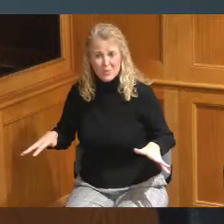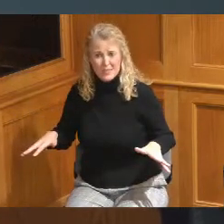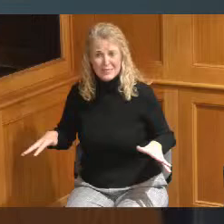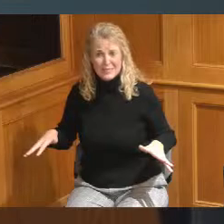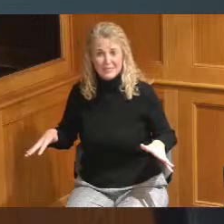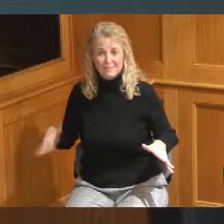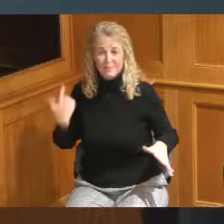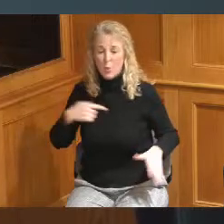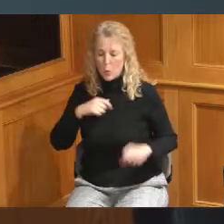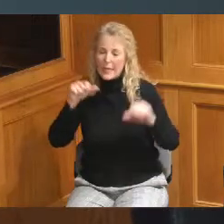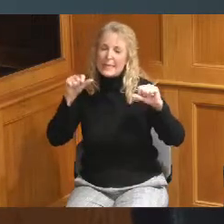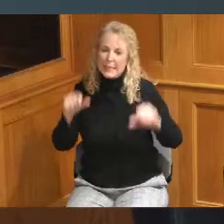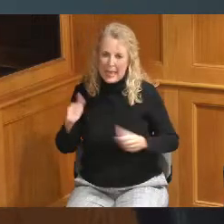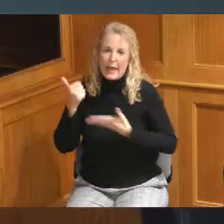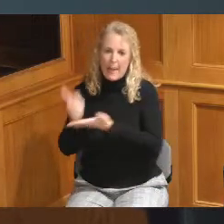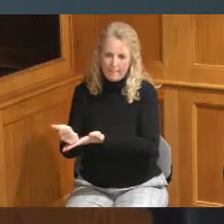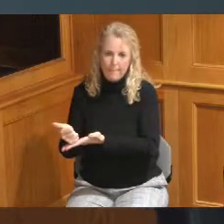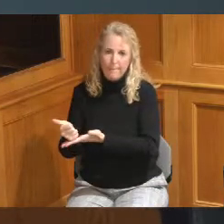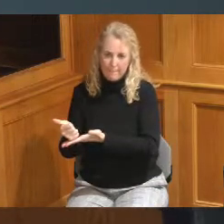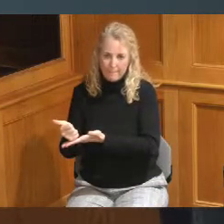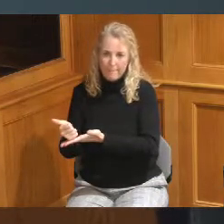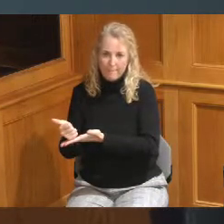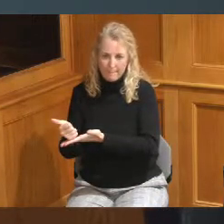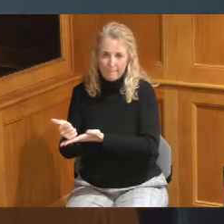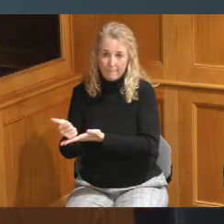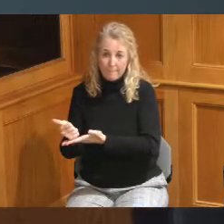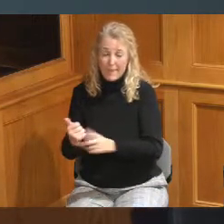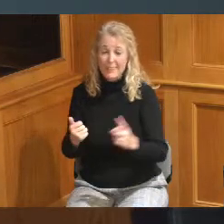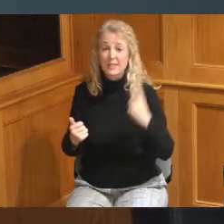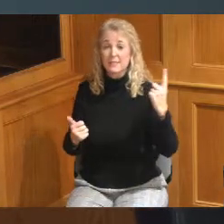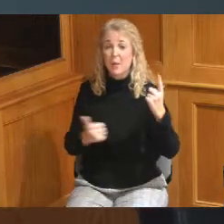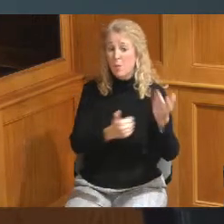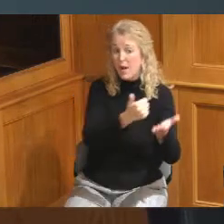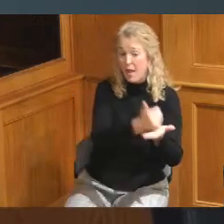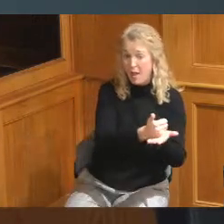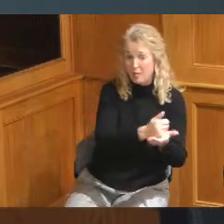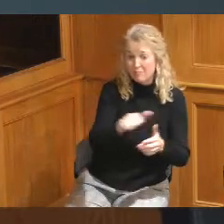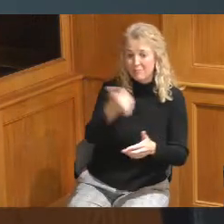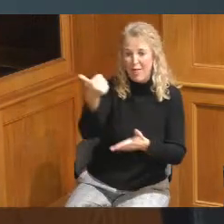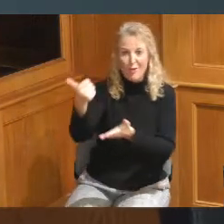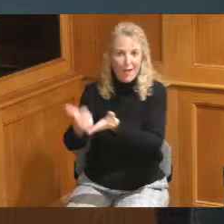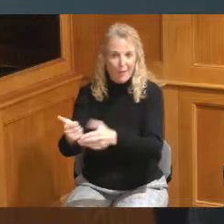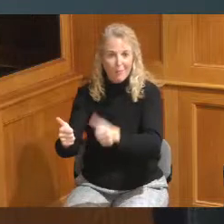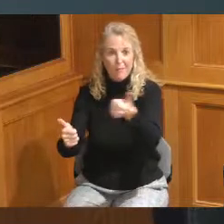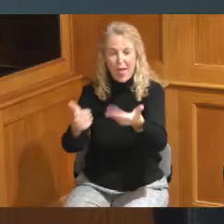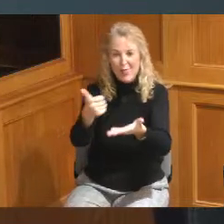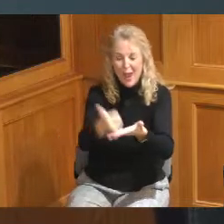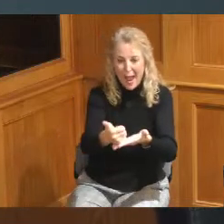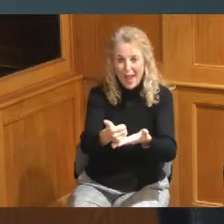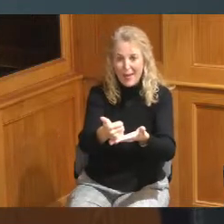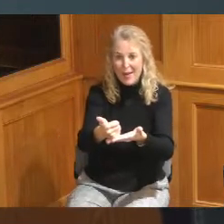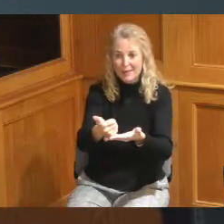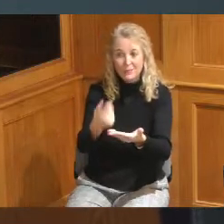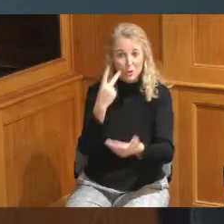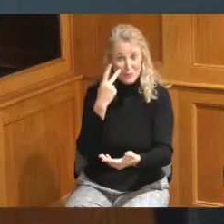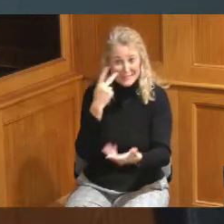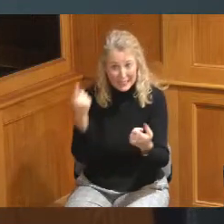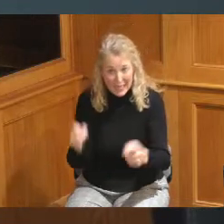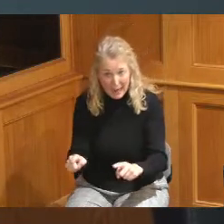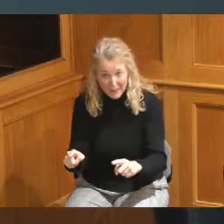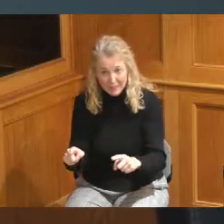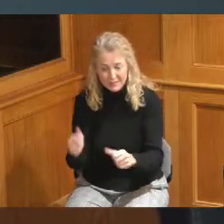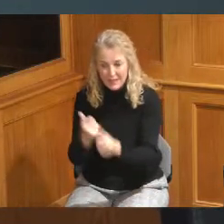And we can do a little something. And then somebody else do a little something. And then somebody else do a little something. And now we come together